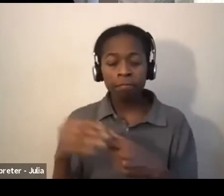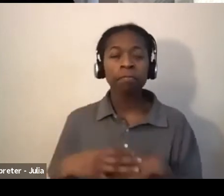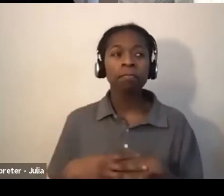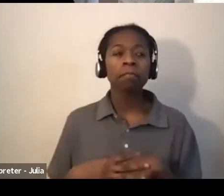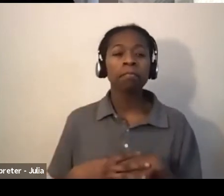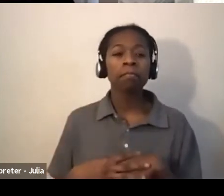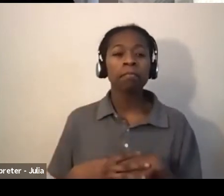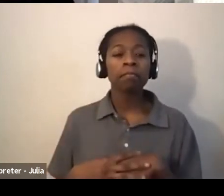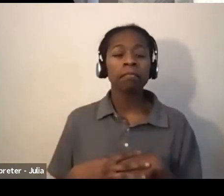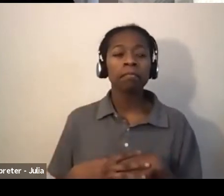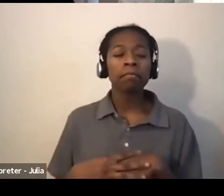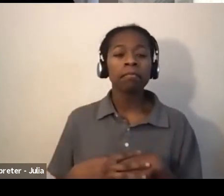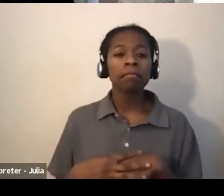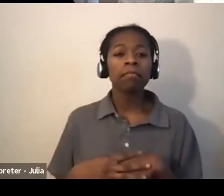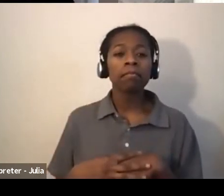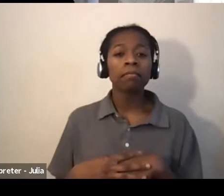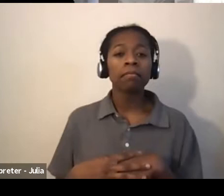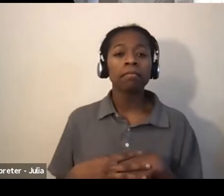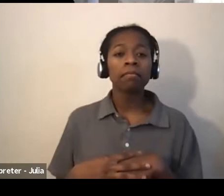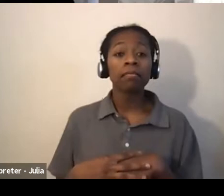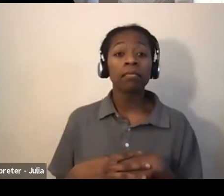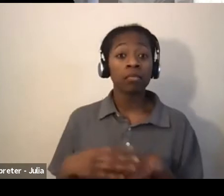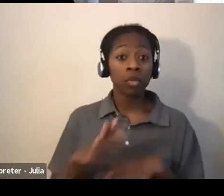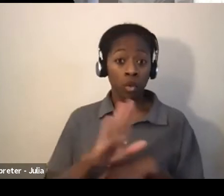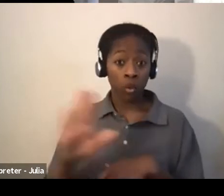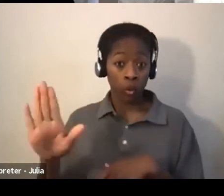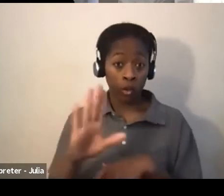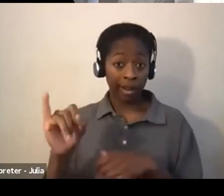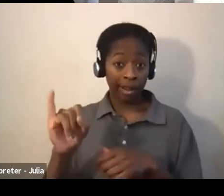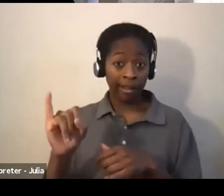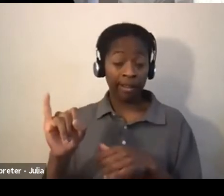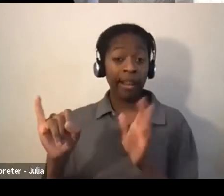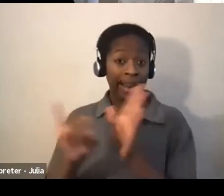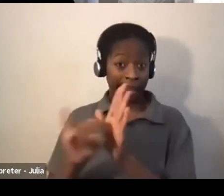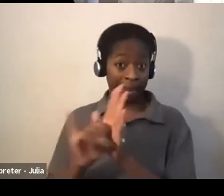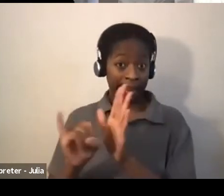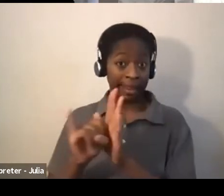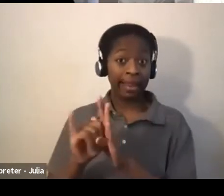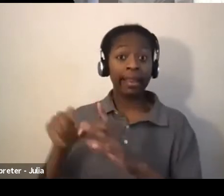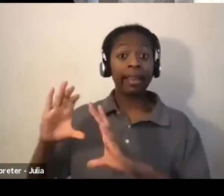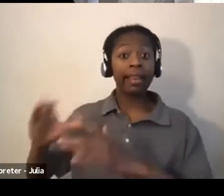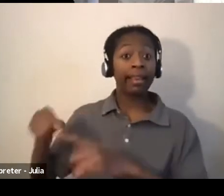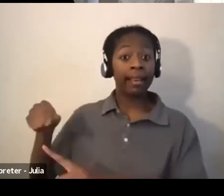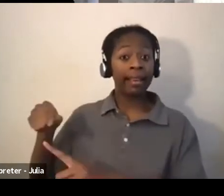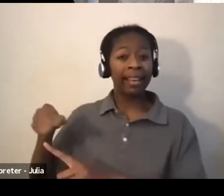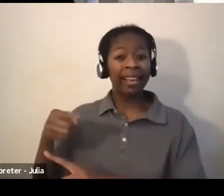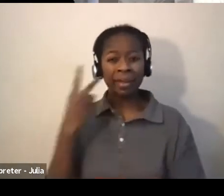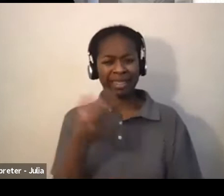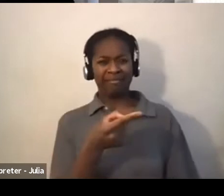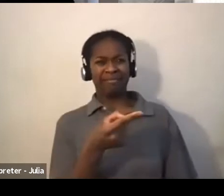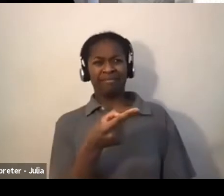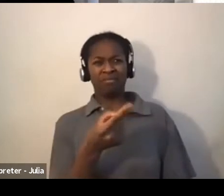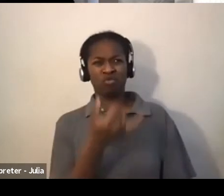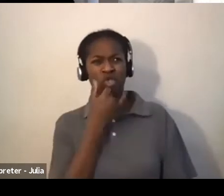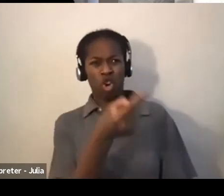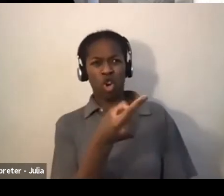where the group you identify with most was misrepresented or wasn't represented, and how